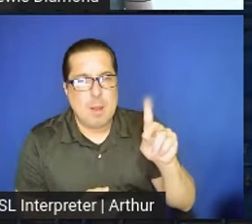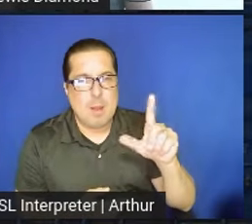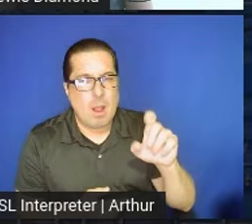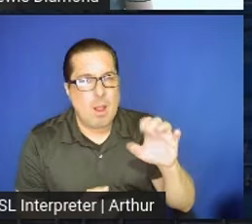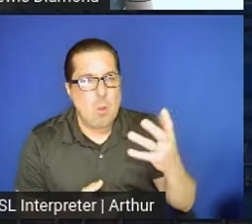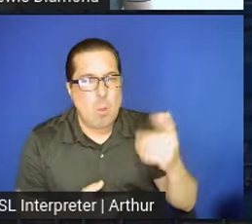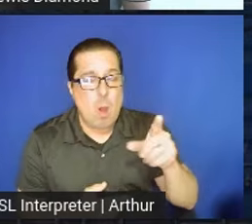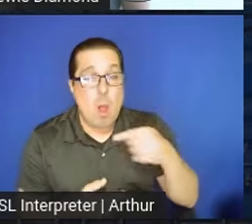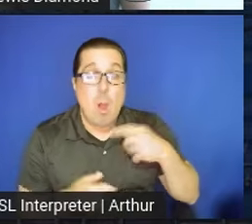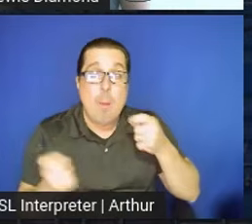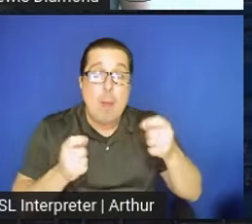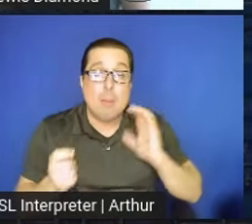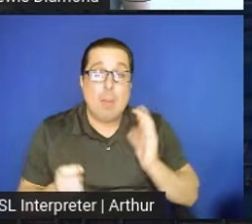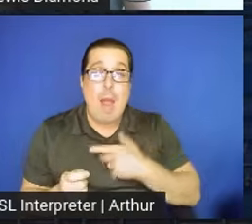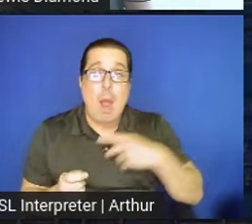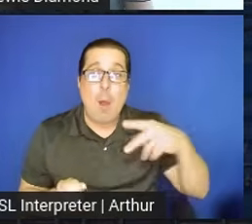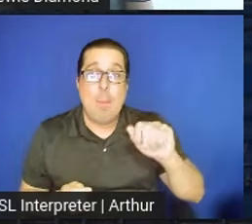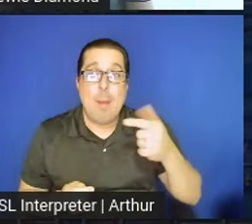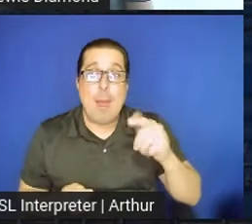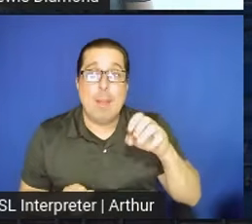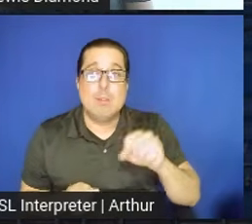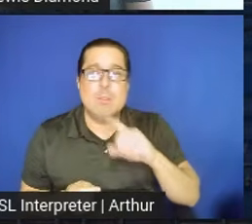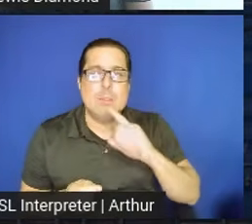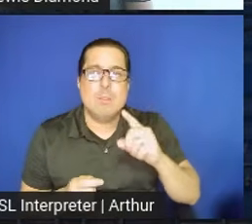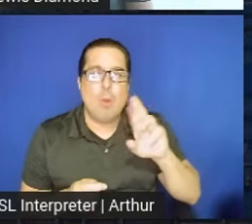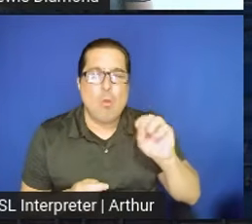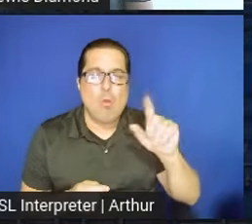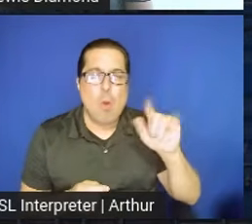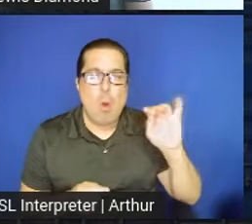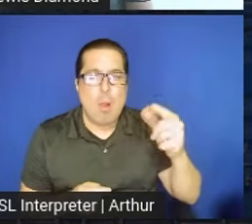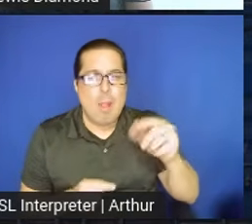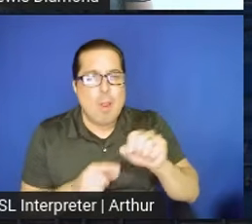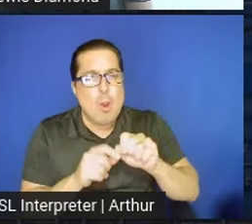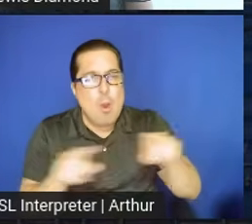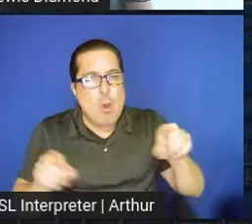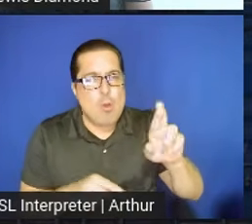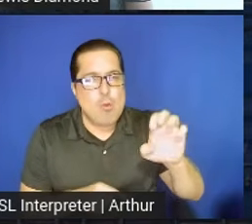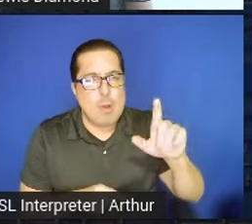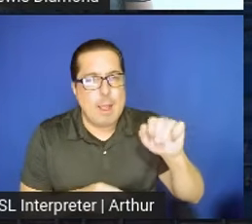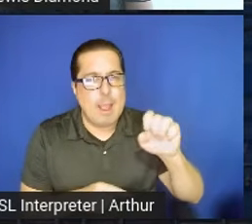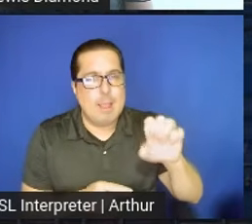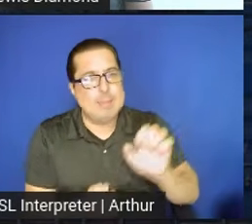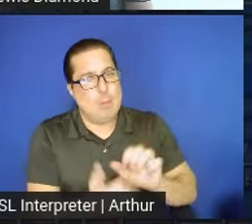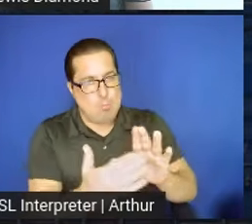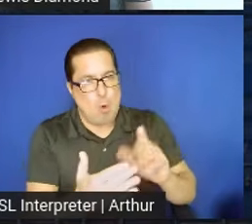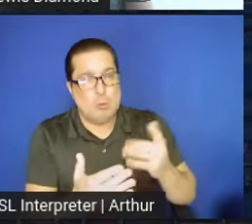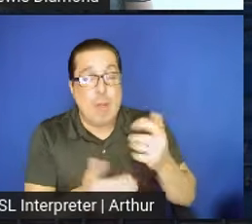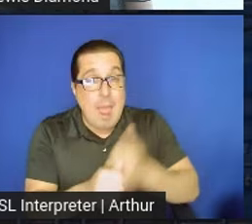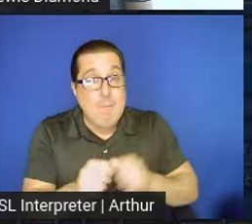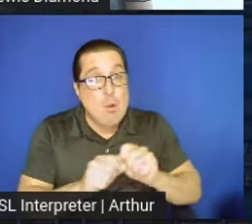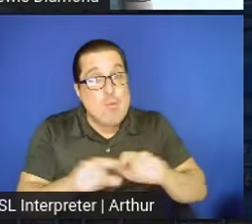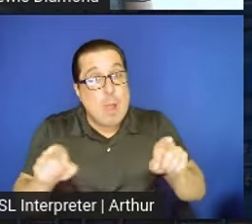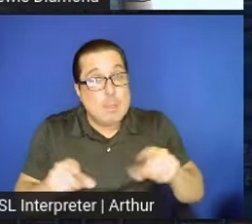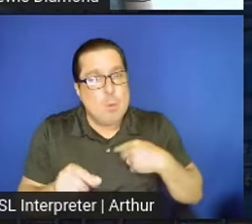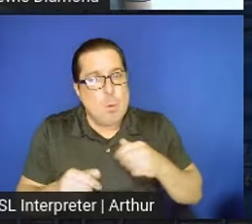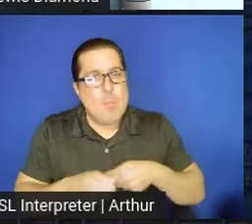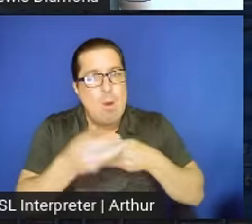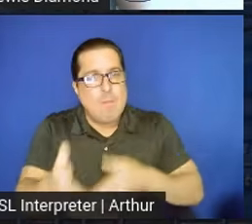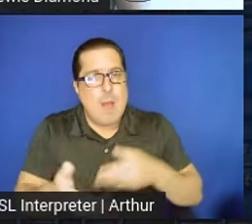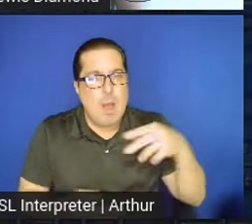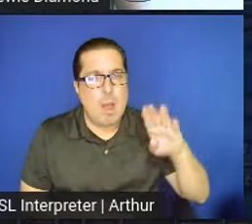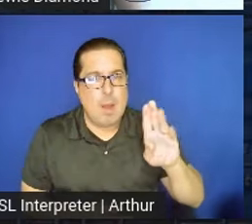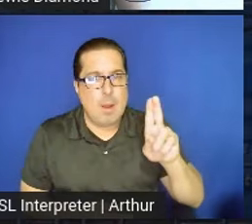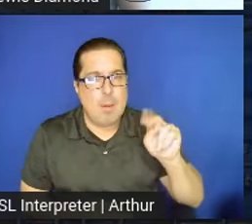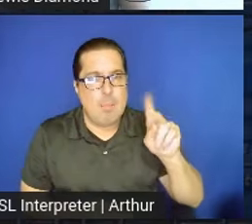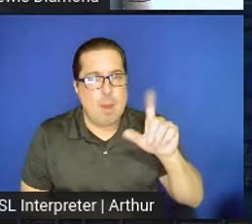our packages is using a rolling release approach. So for every release, we're going to provide a bundle which has a list of